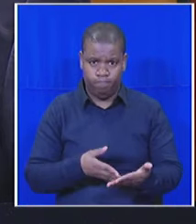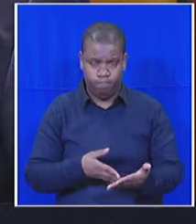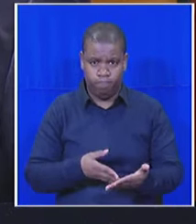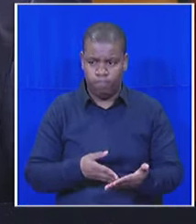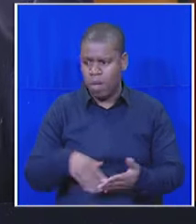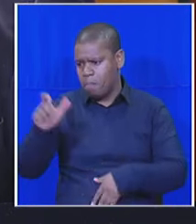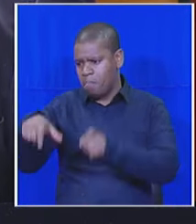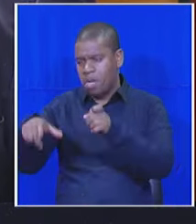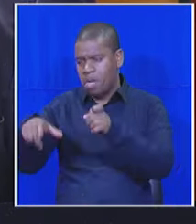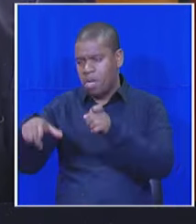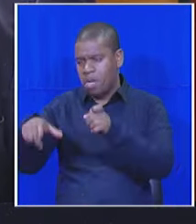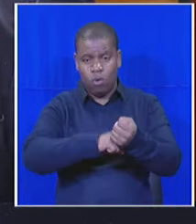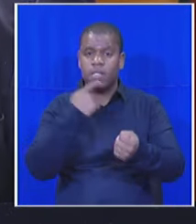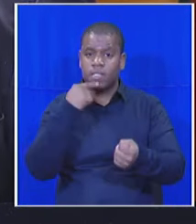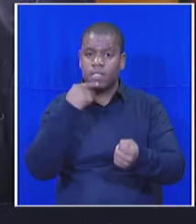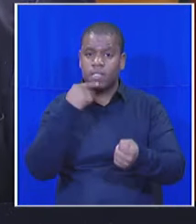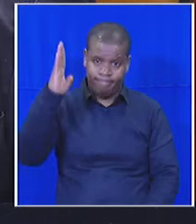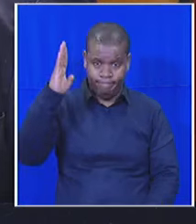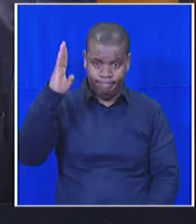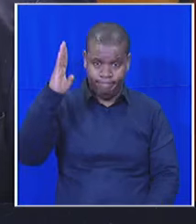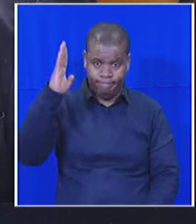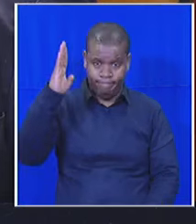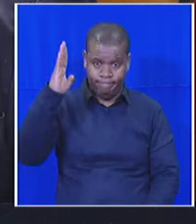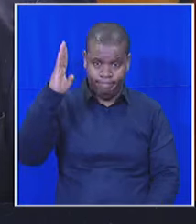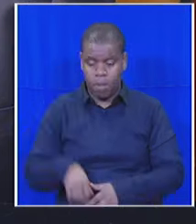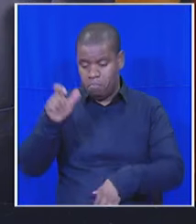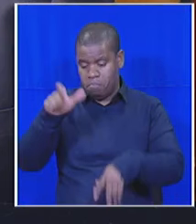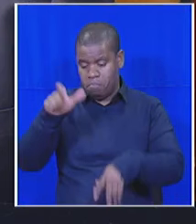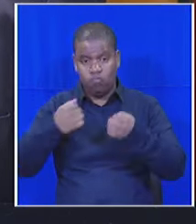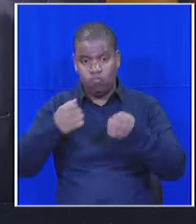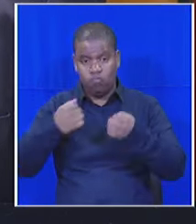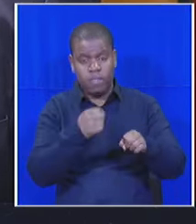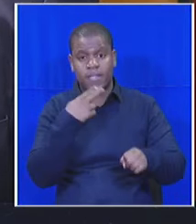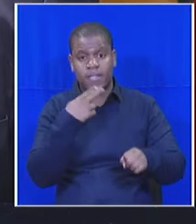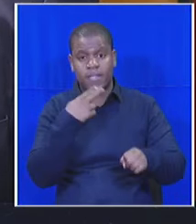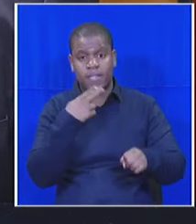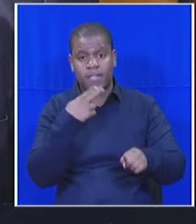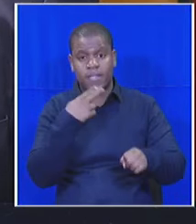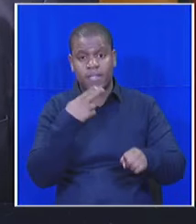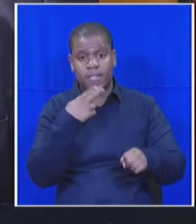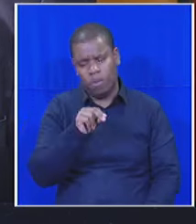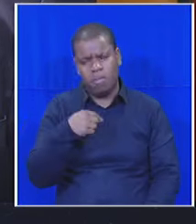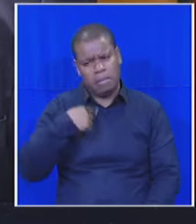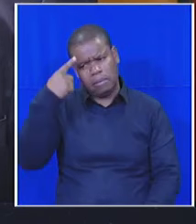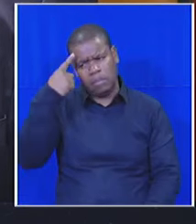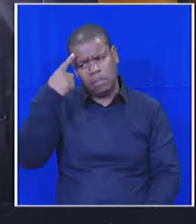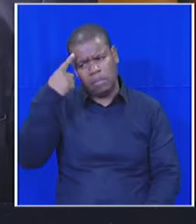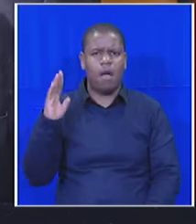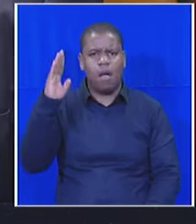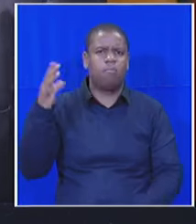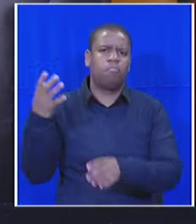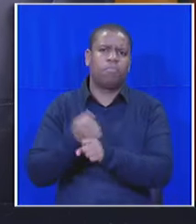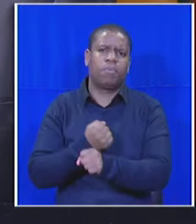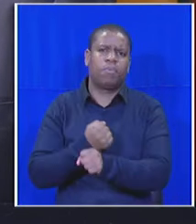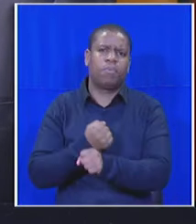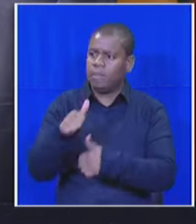Those in favor will say aye. Those against, no. I think the ayes have it.